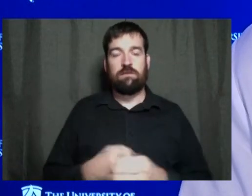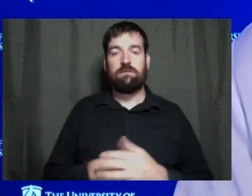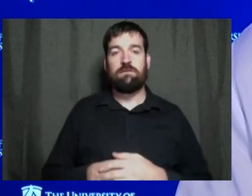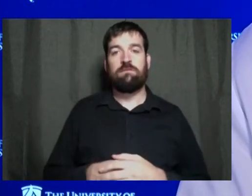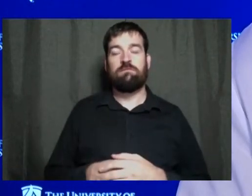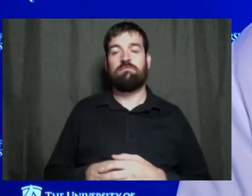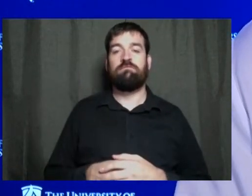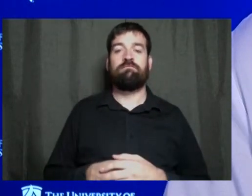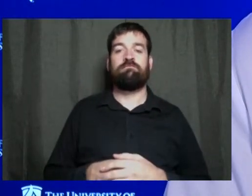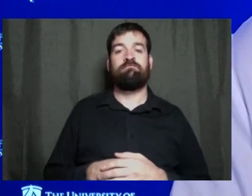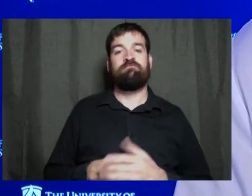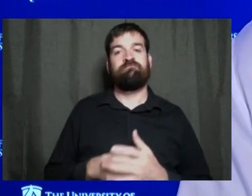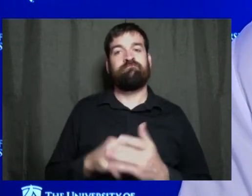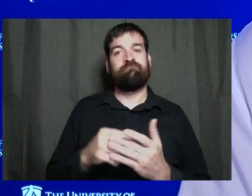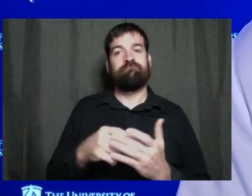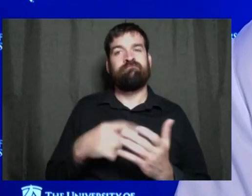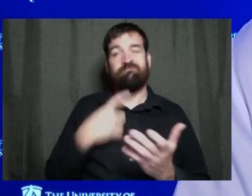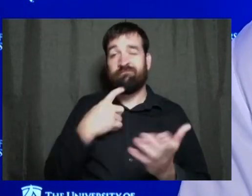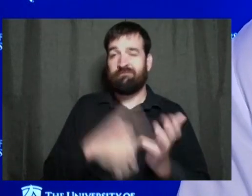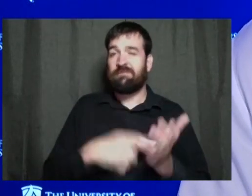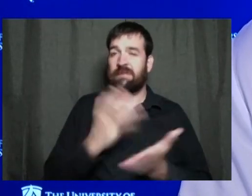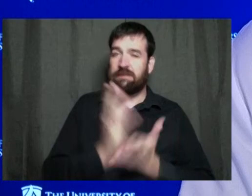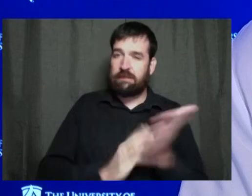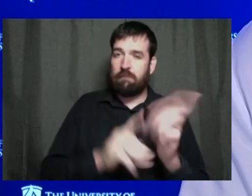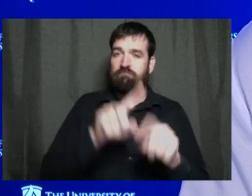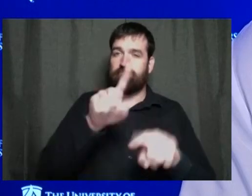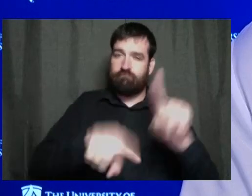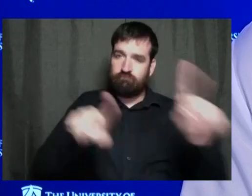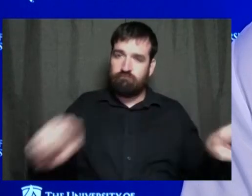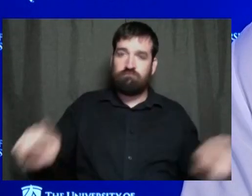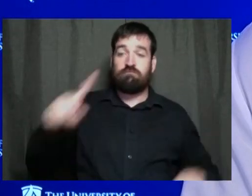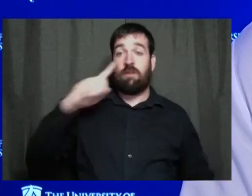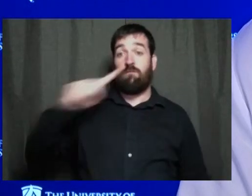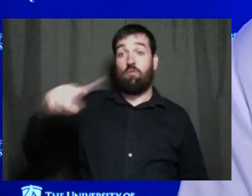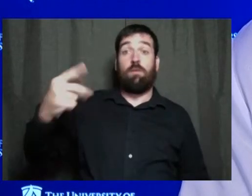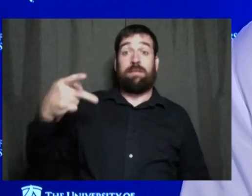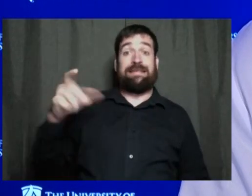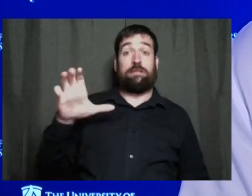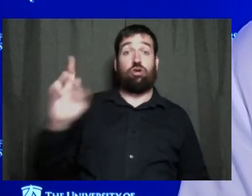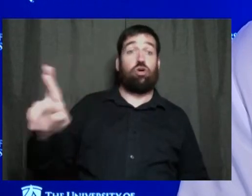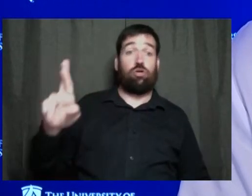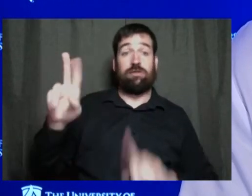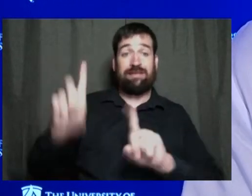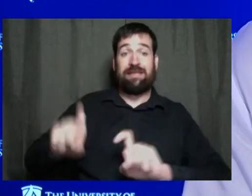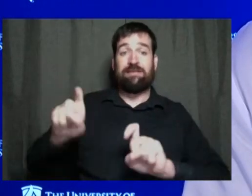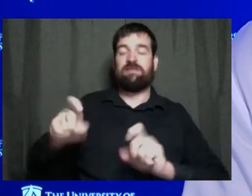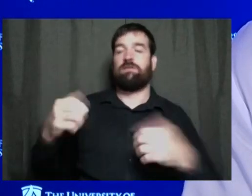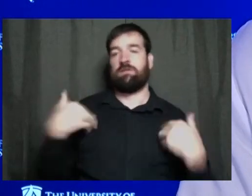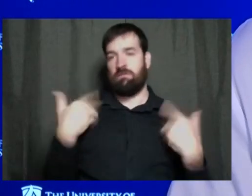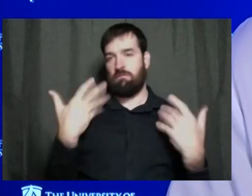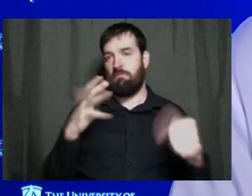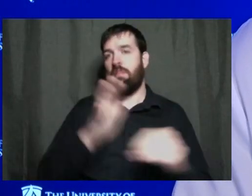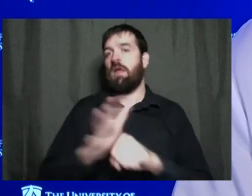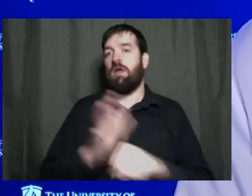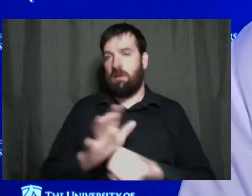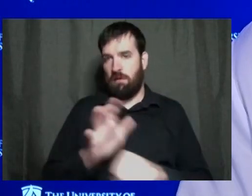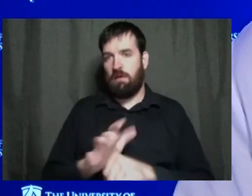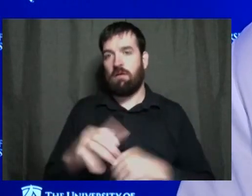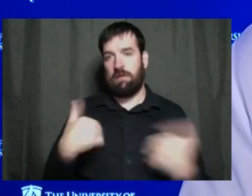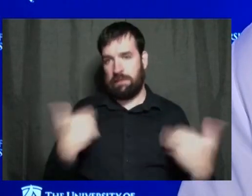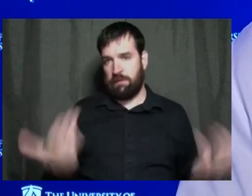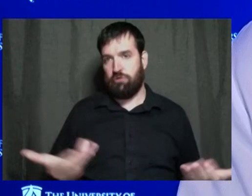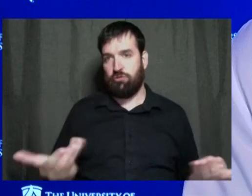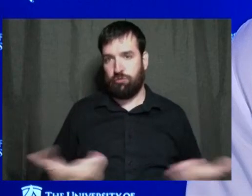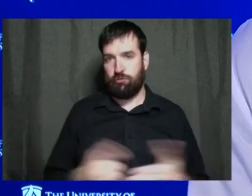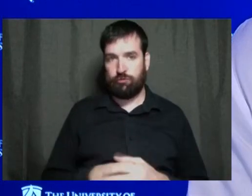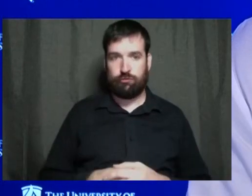there, those differences there. Certainly for the PCR test, we have plenty of testing spots available here at the health system for PCR. But I know